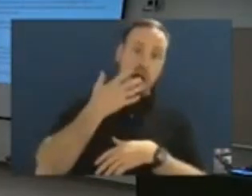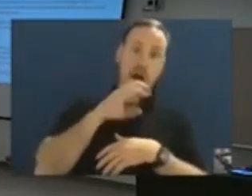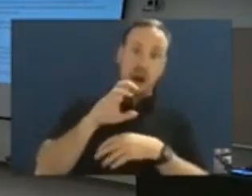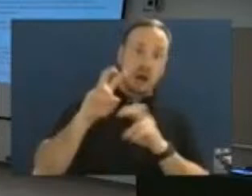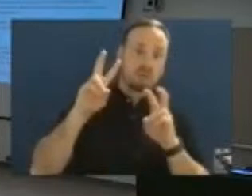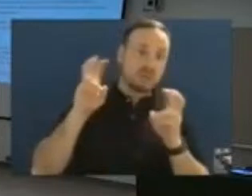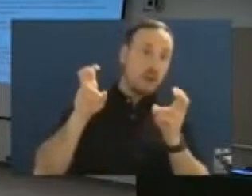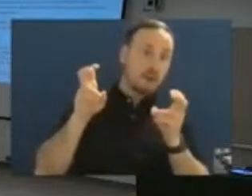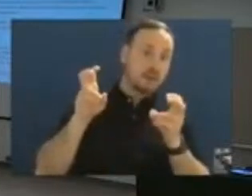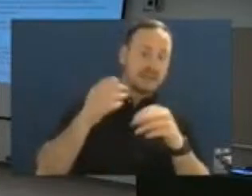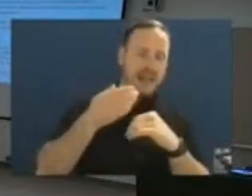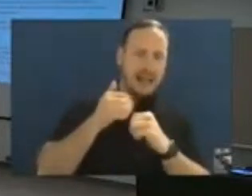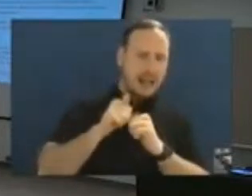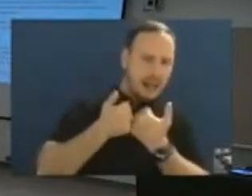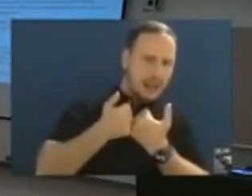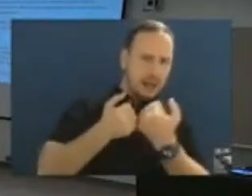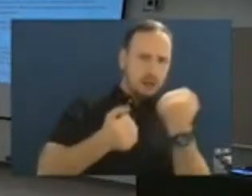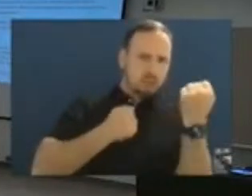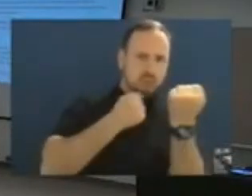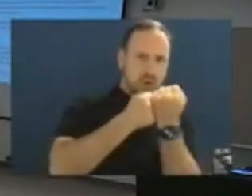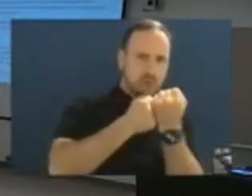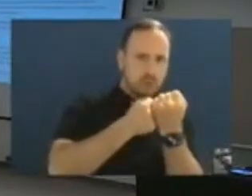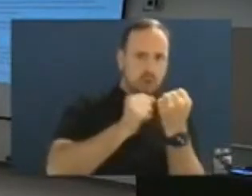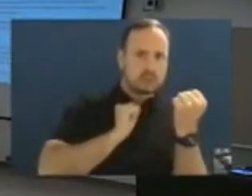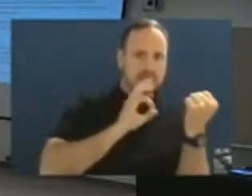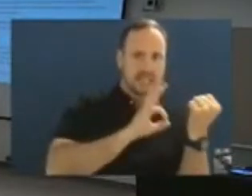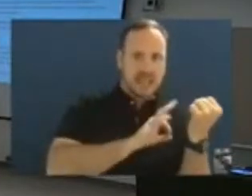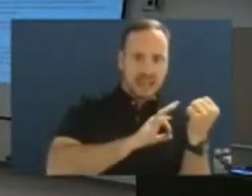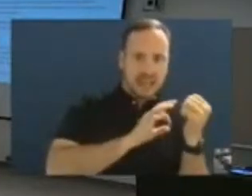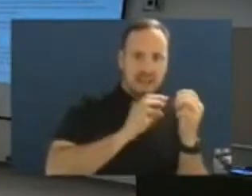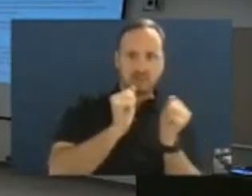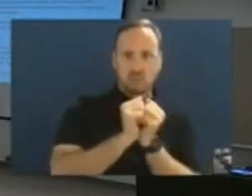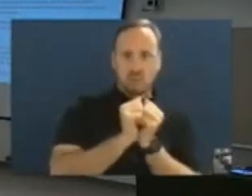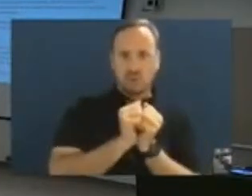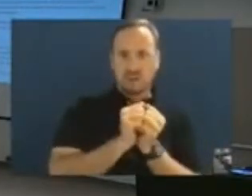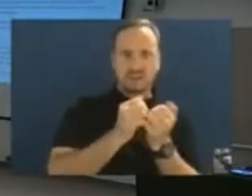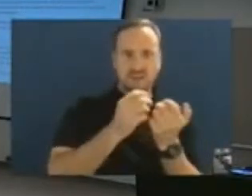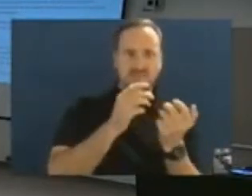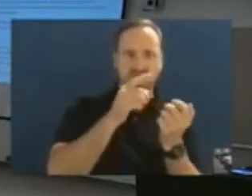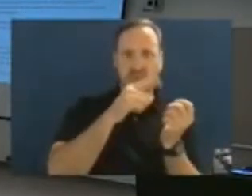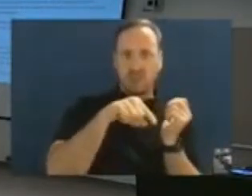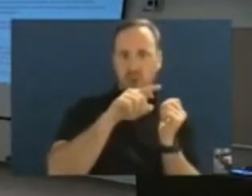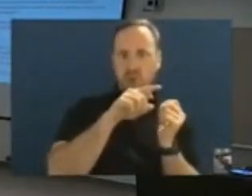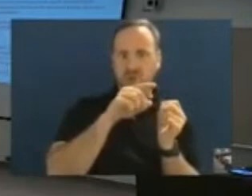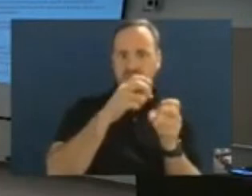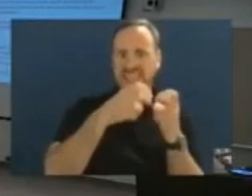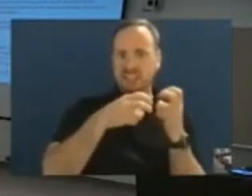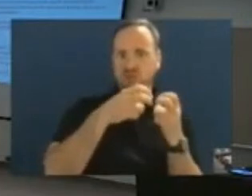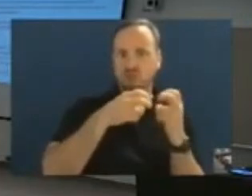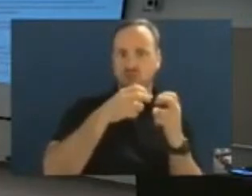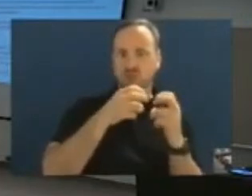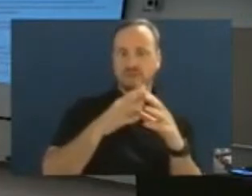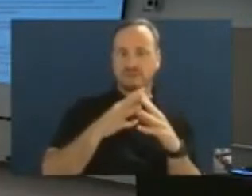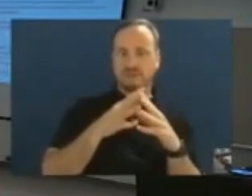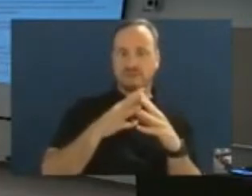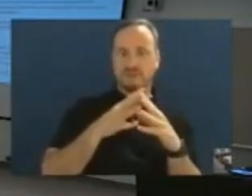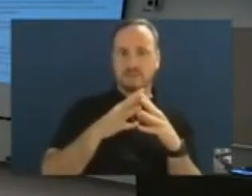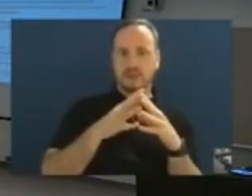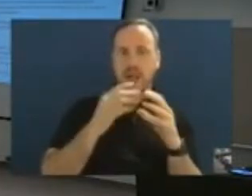staff with some daycare issues? And I think I talked about this a lot. Could we have them come to